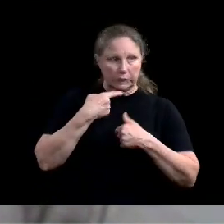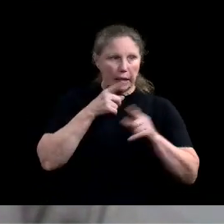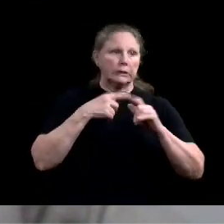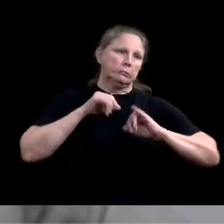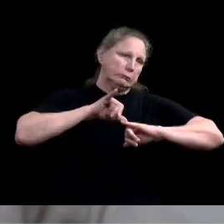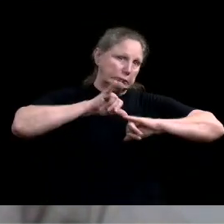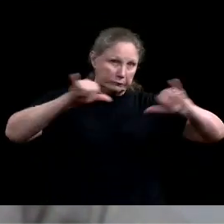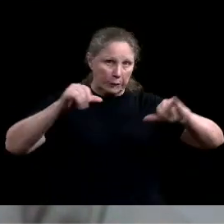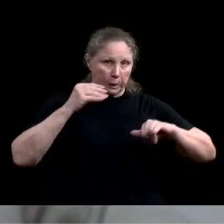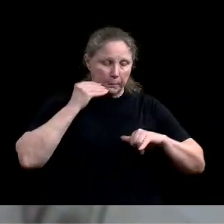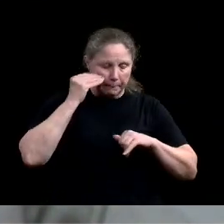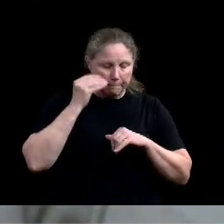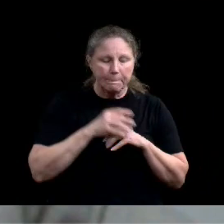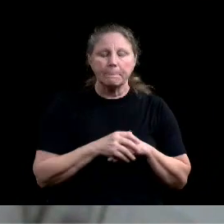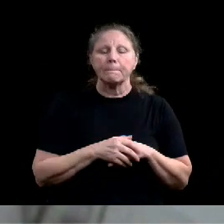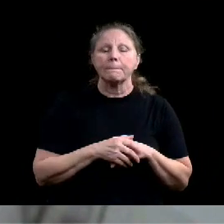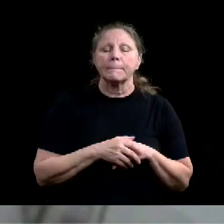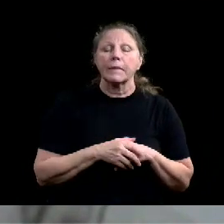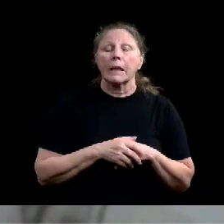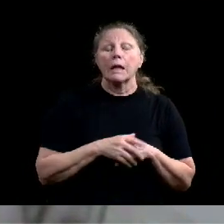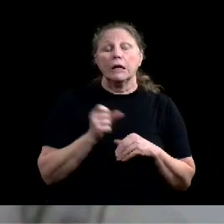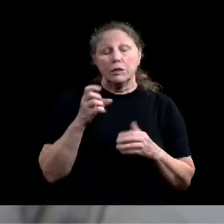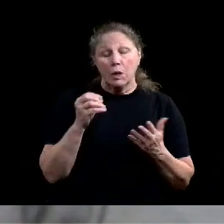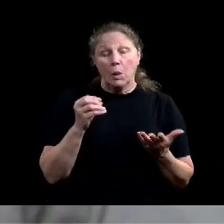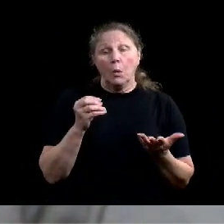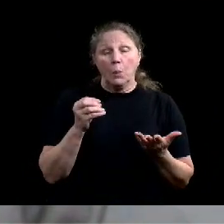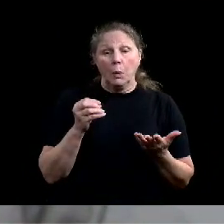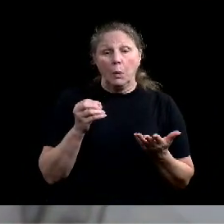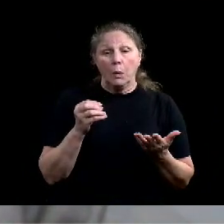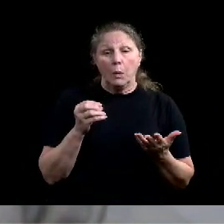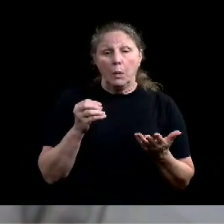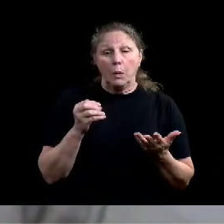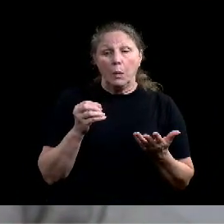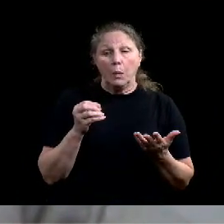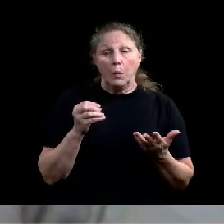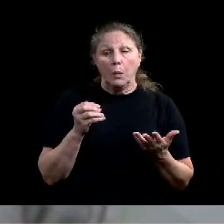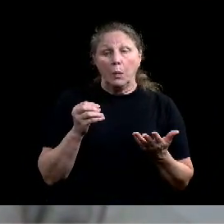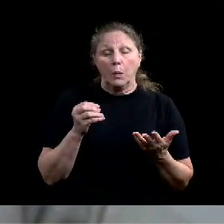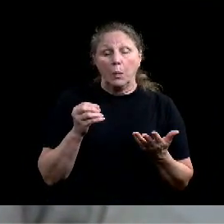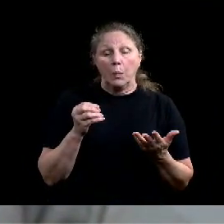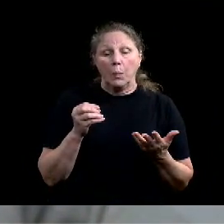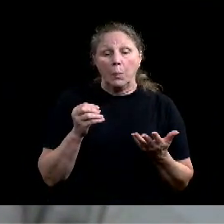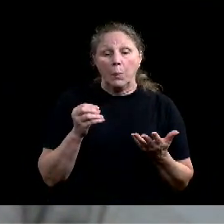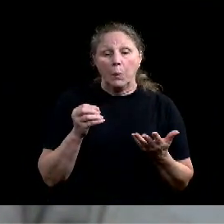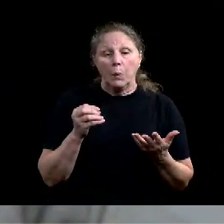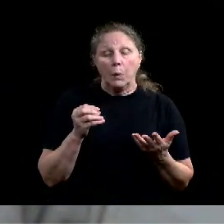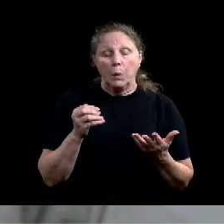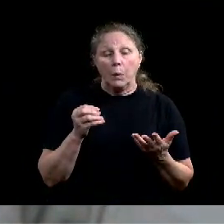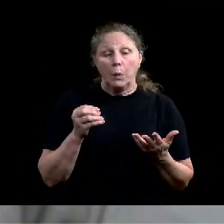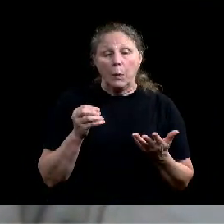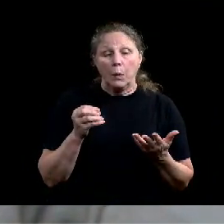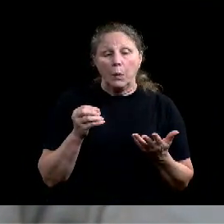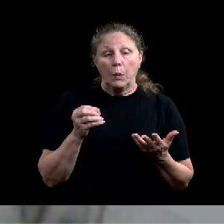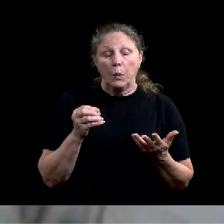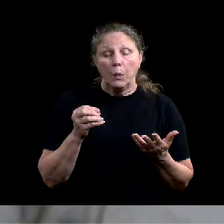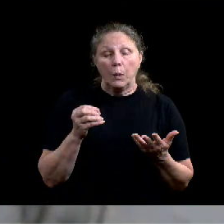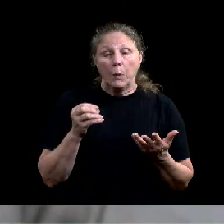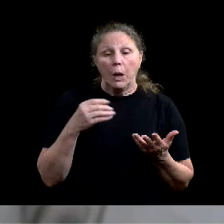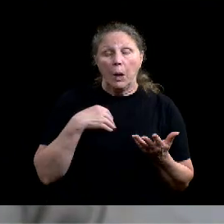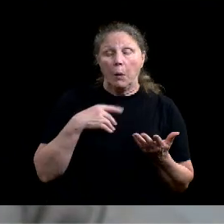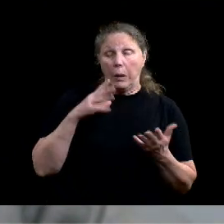be making moves off of that order starting next Monday, the